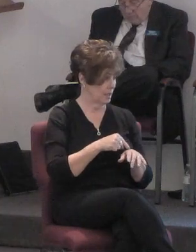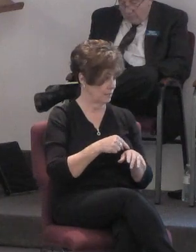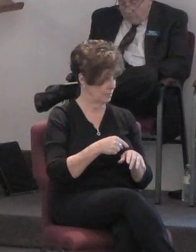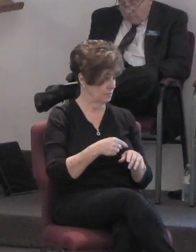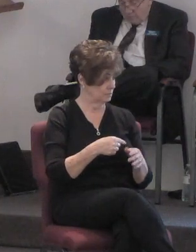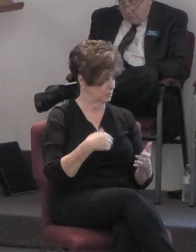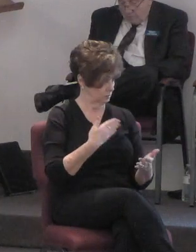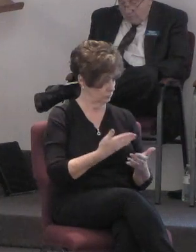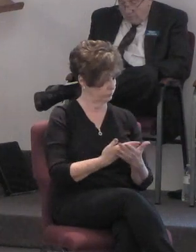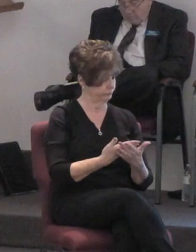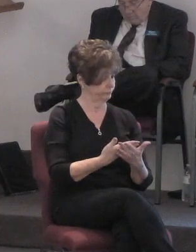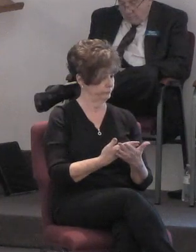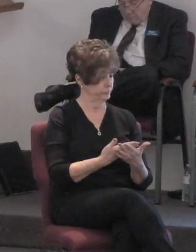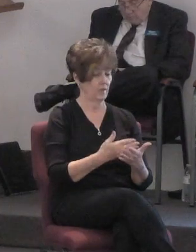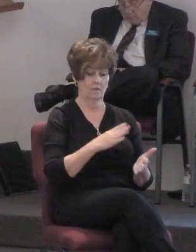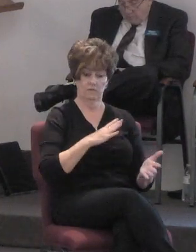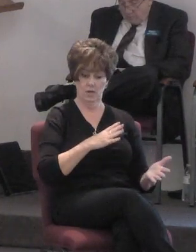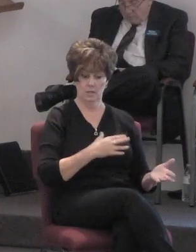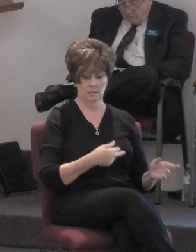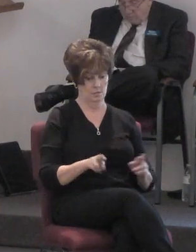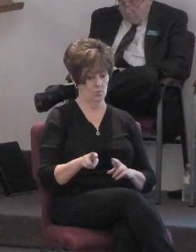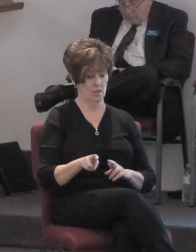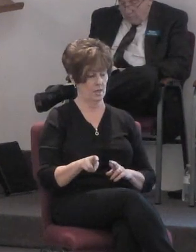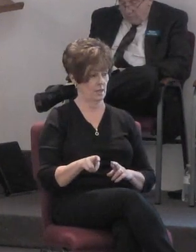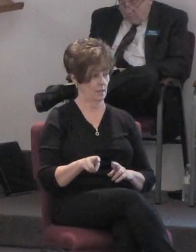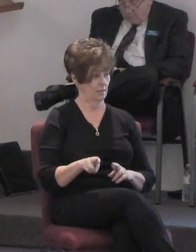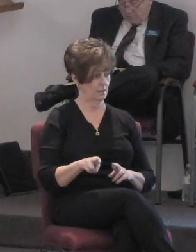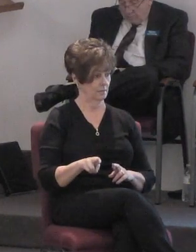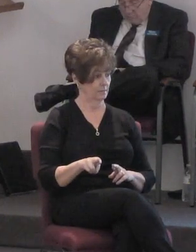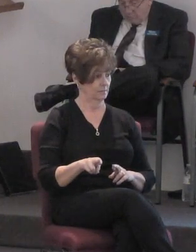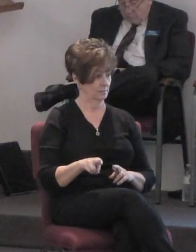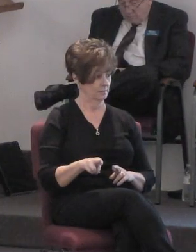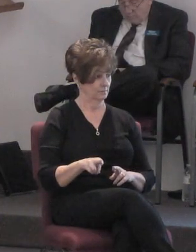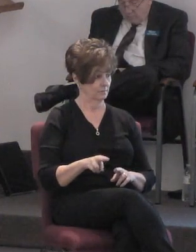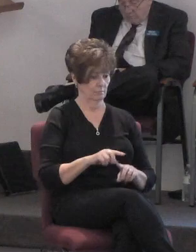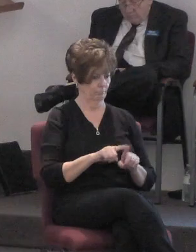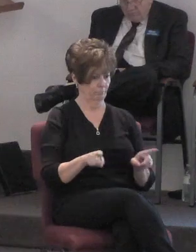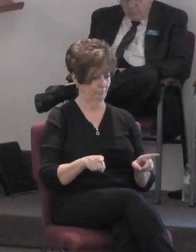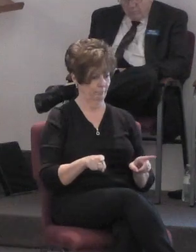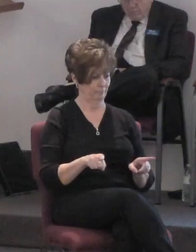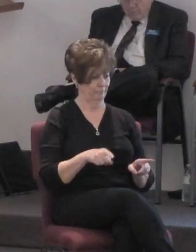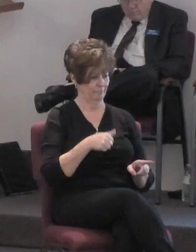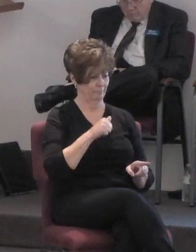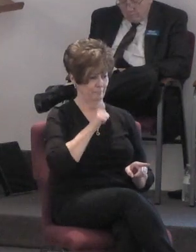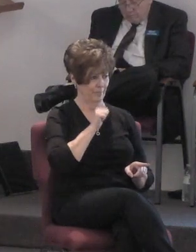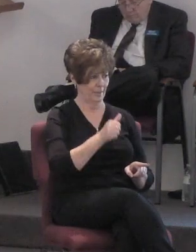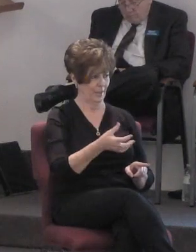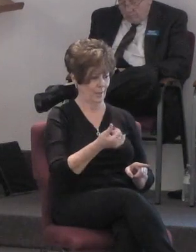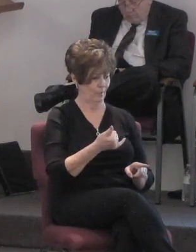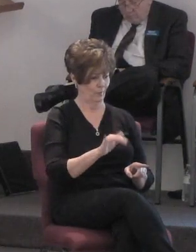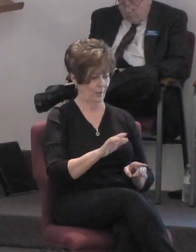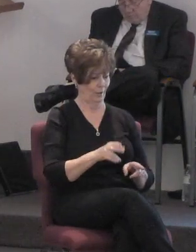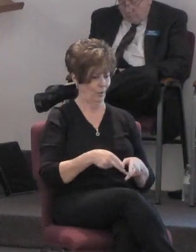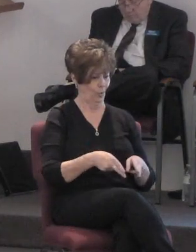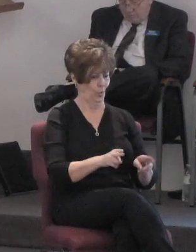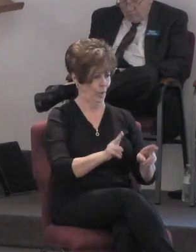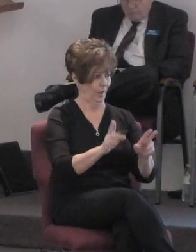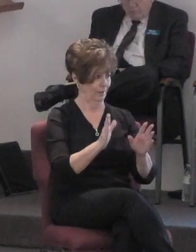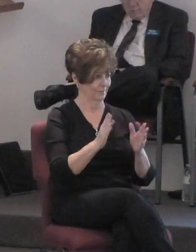Don't stop me. Let me go. Okay? I'm ready to die. You know why? Because I met Christ. Because I turned